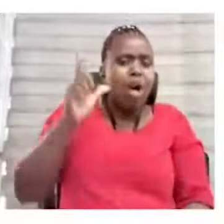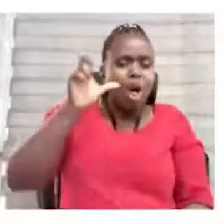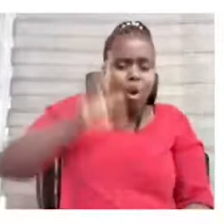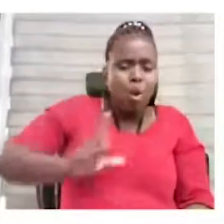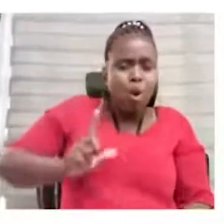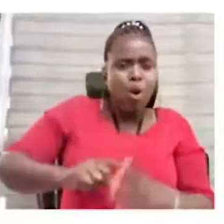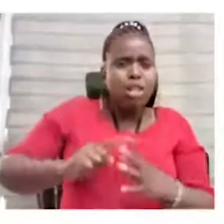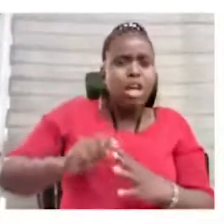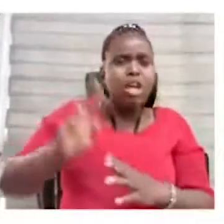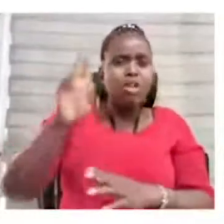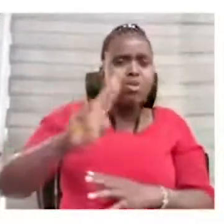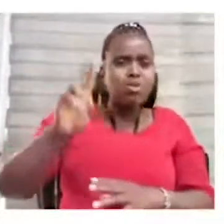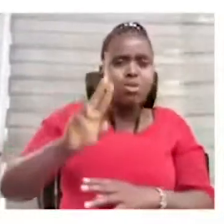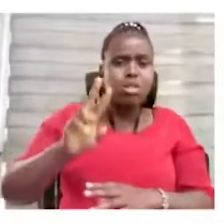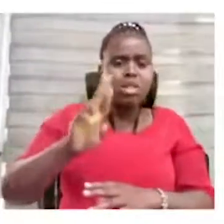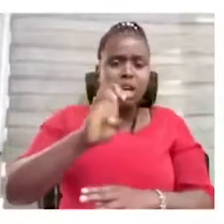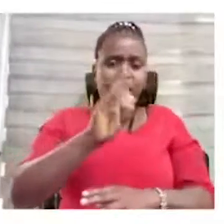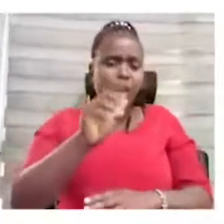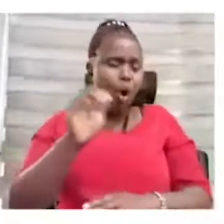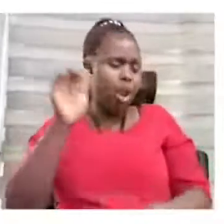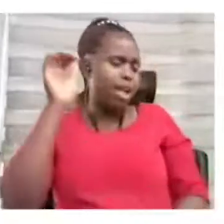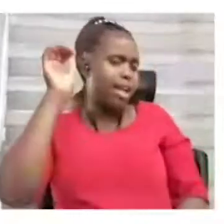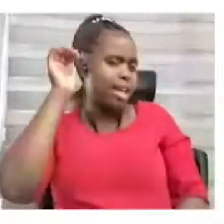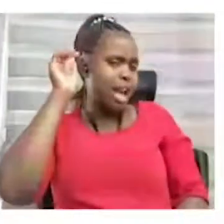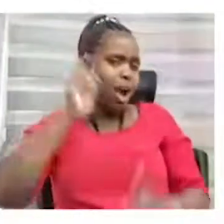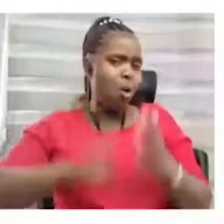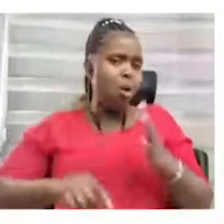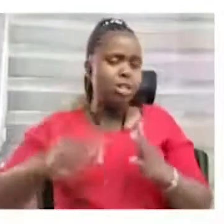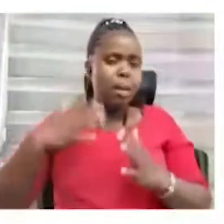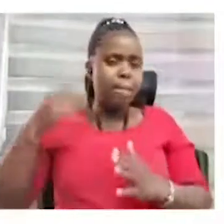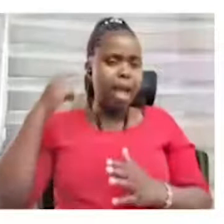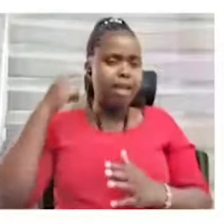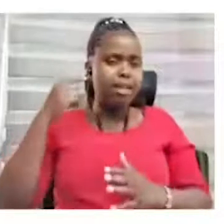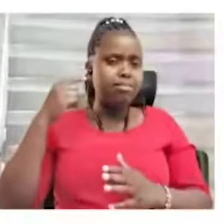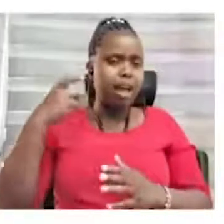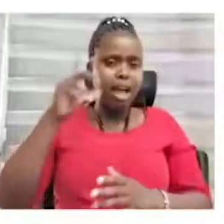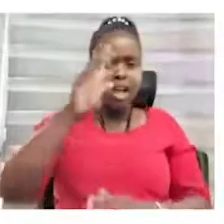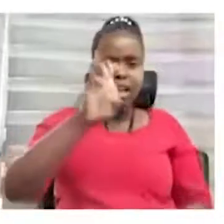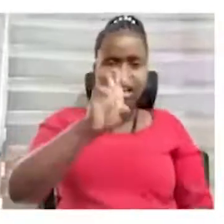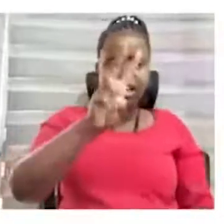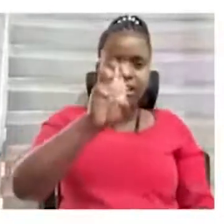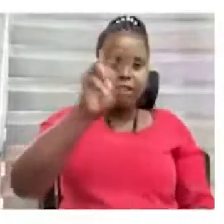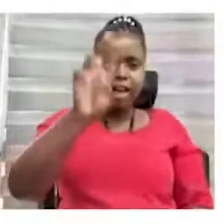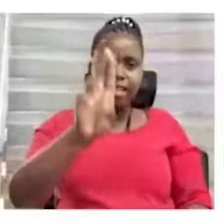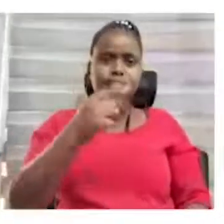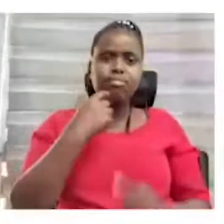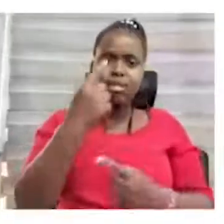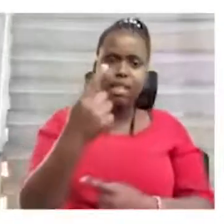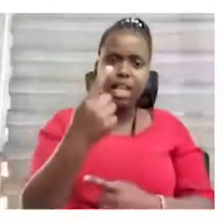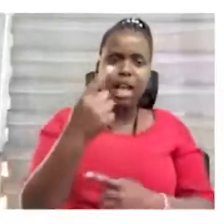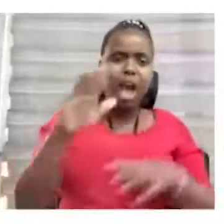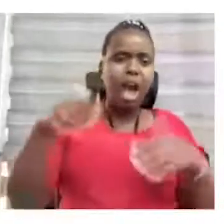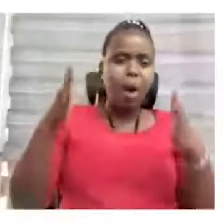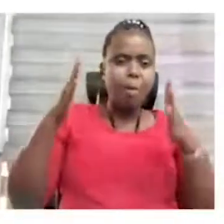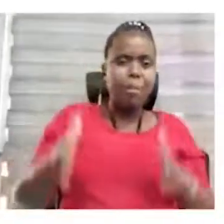recognition, hear what my doctor is saying, what the guy at the shop is saying, what the person at the coffee store is saying, and that type of